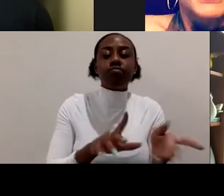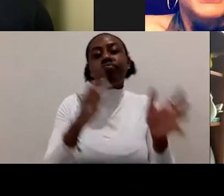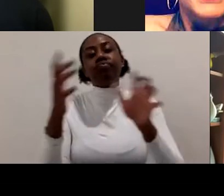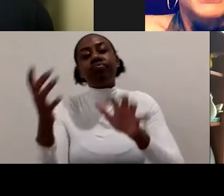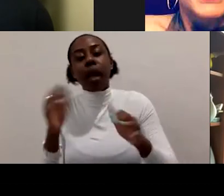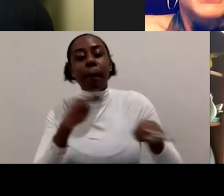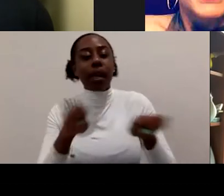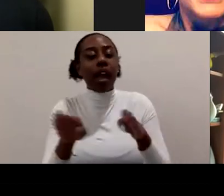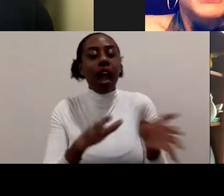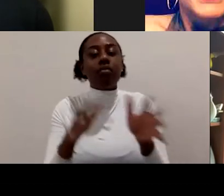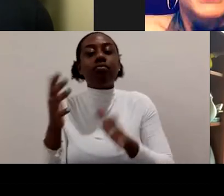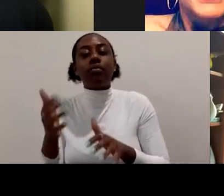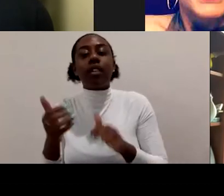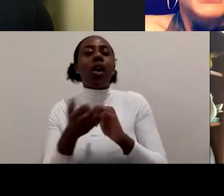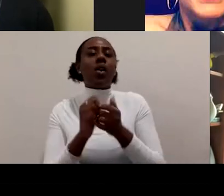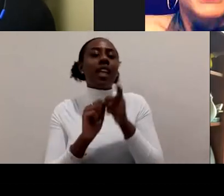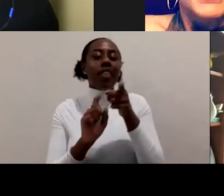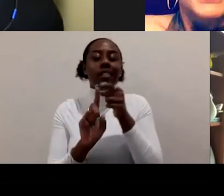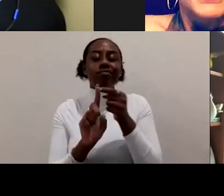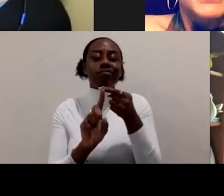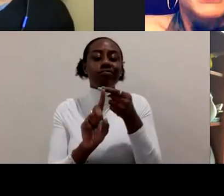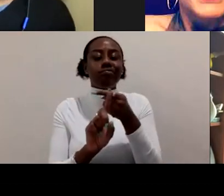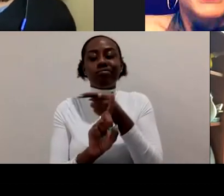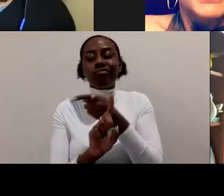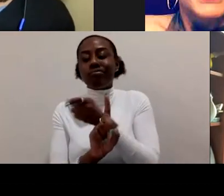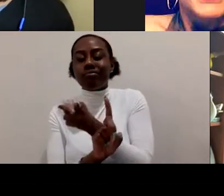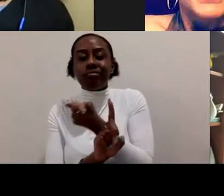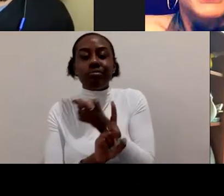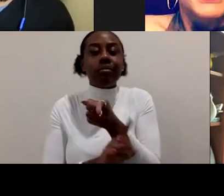It was a way of them getting around the Posse